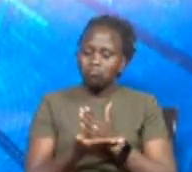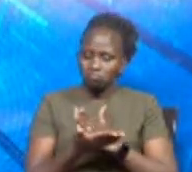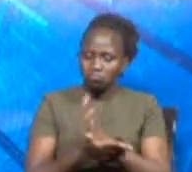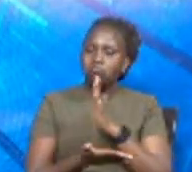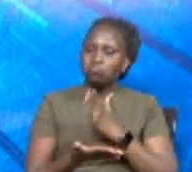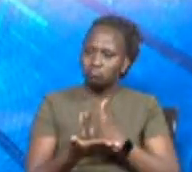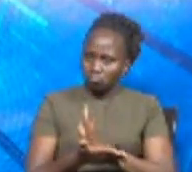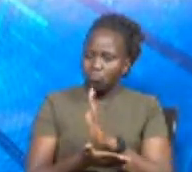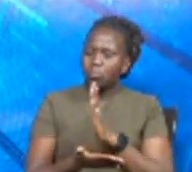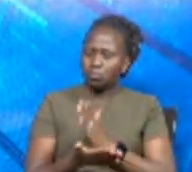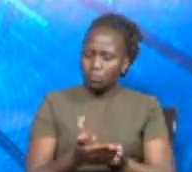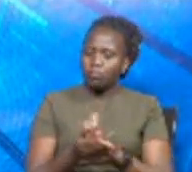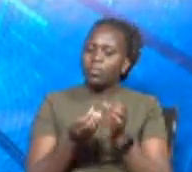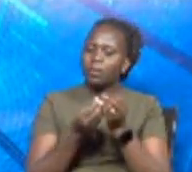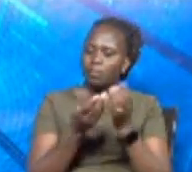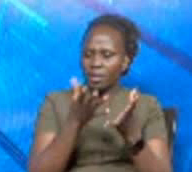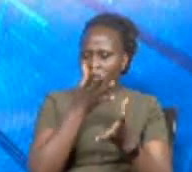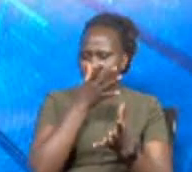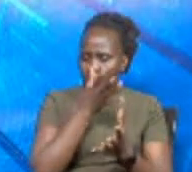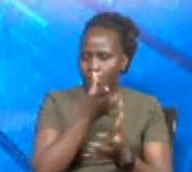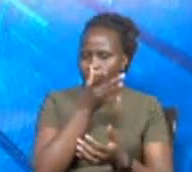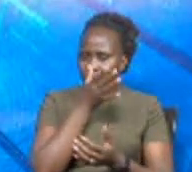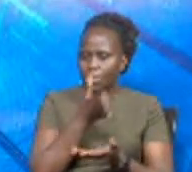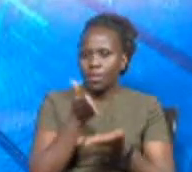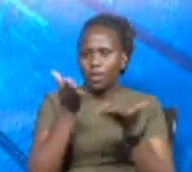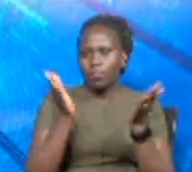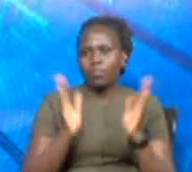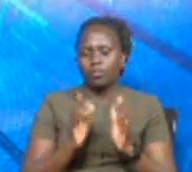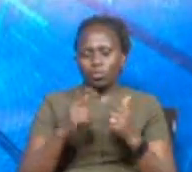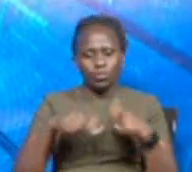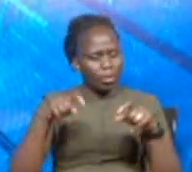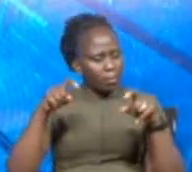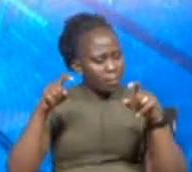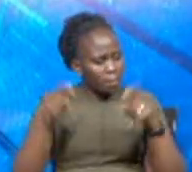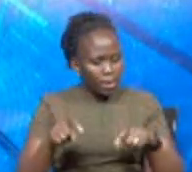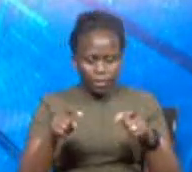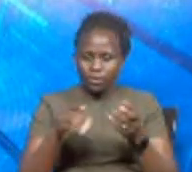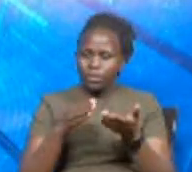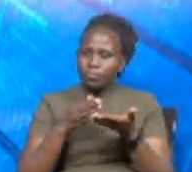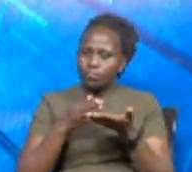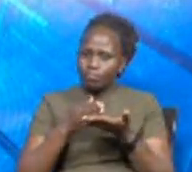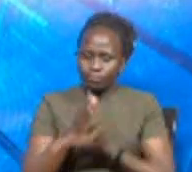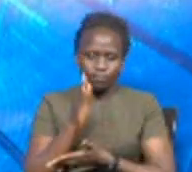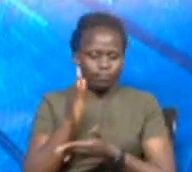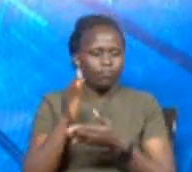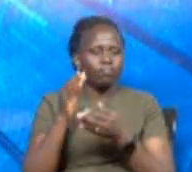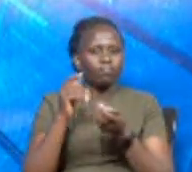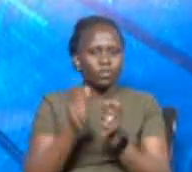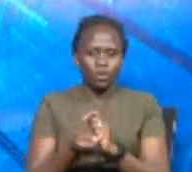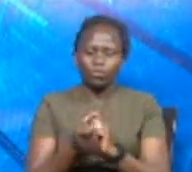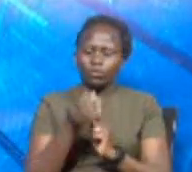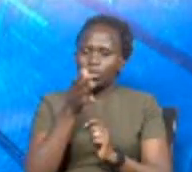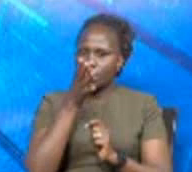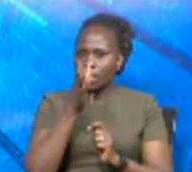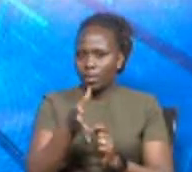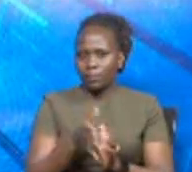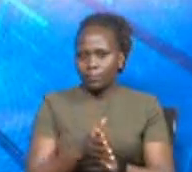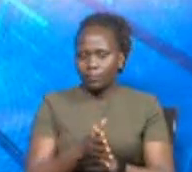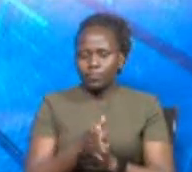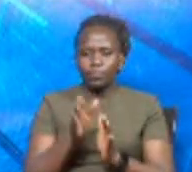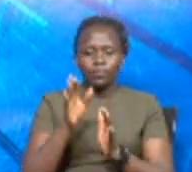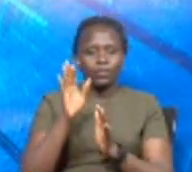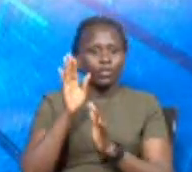There are so many myths. We need to demystify those myths. And this is where you people in